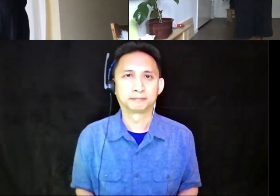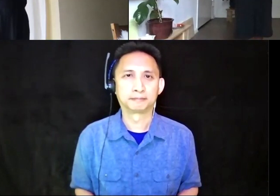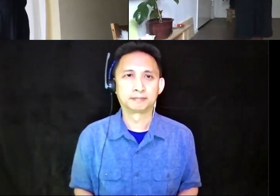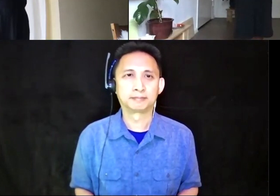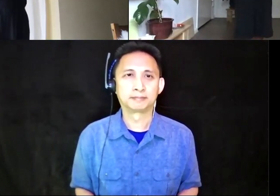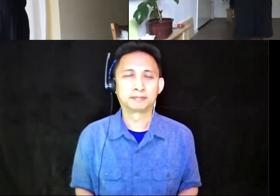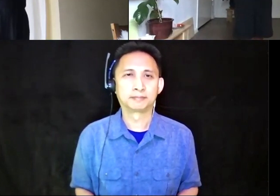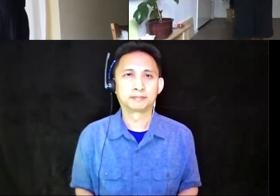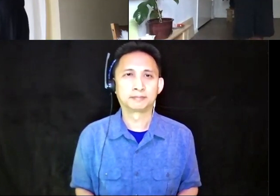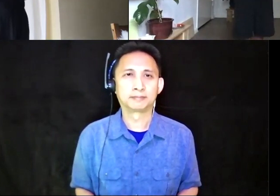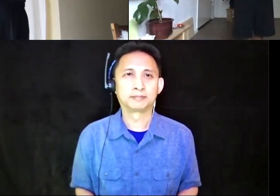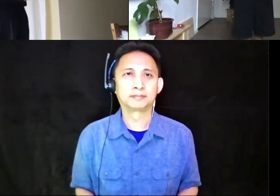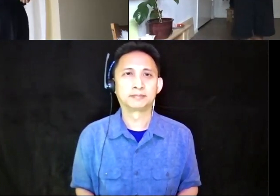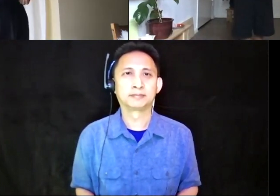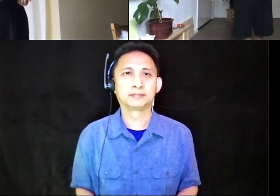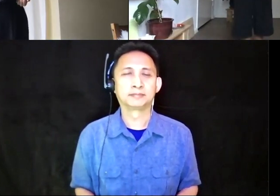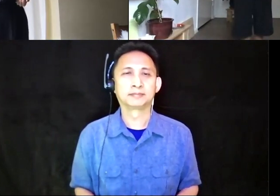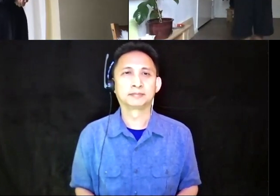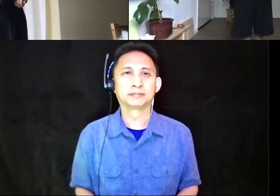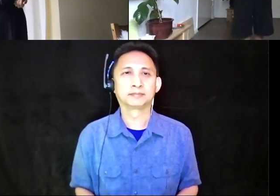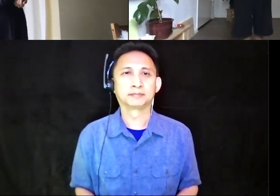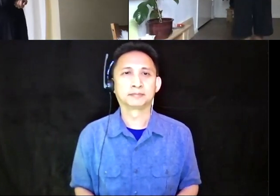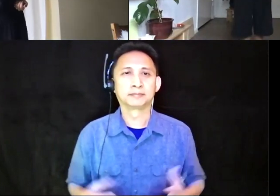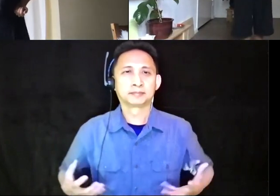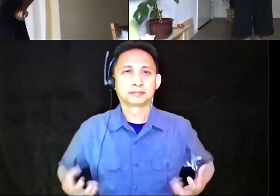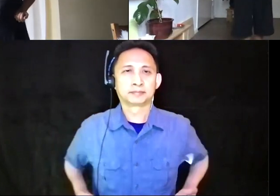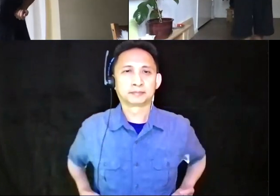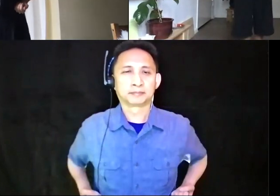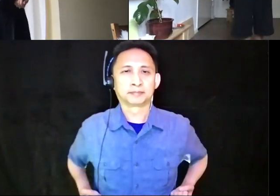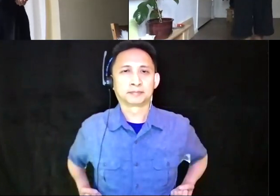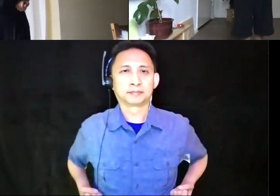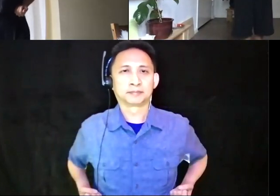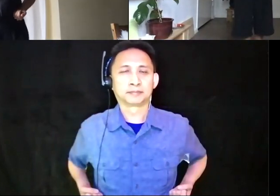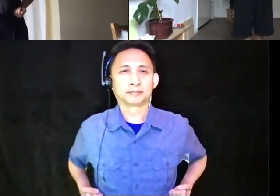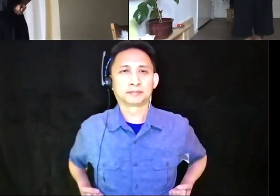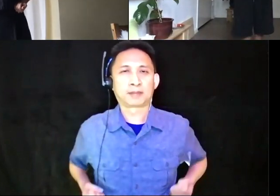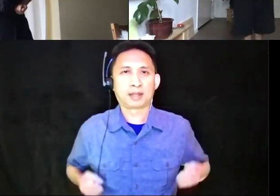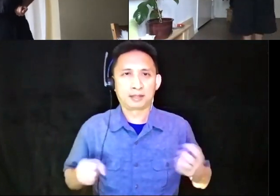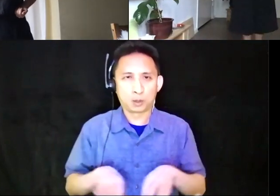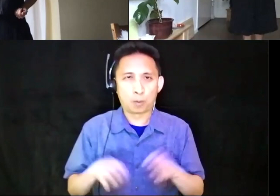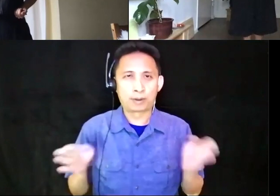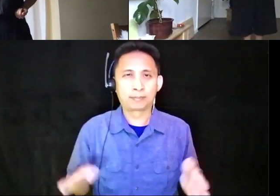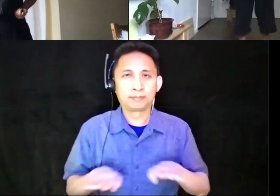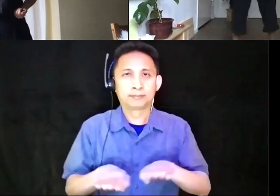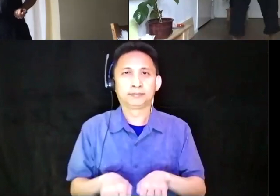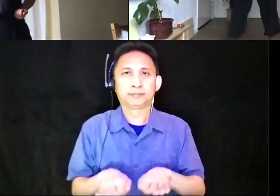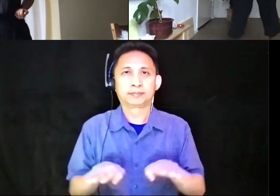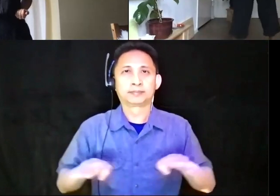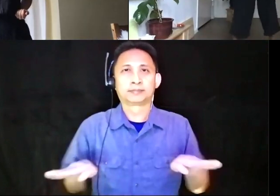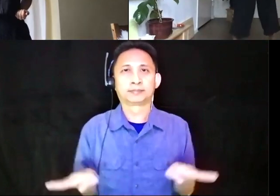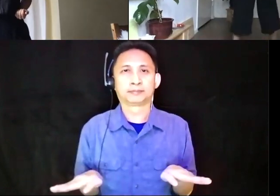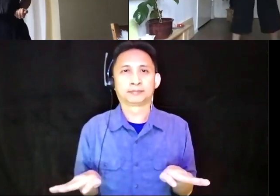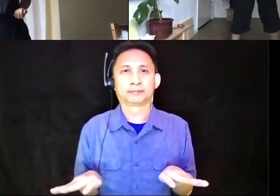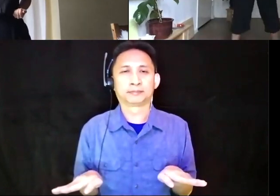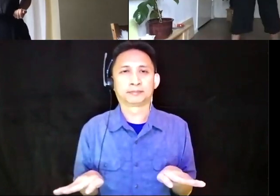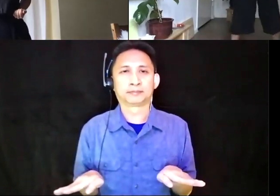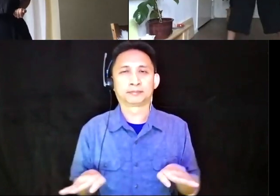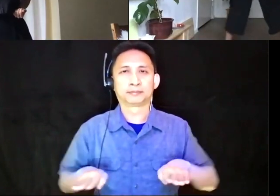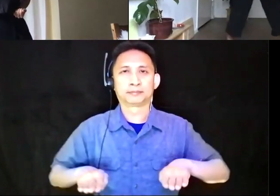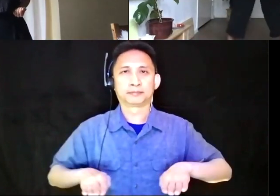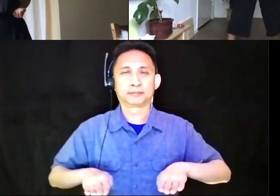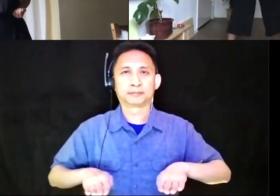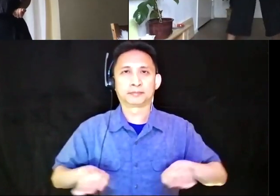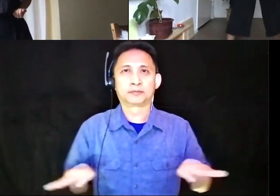Hands come down to the hips, and now open to your horse stance. 1, 2,